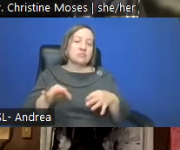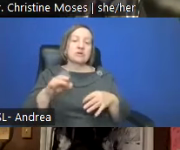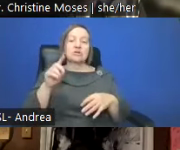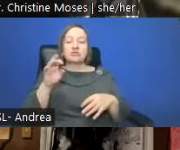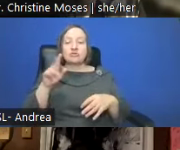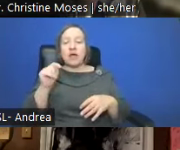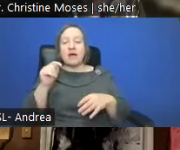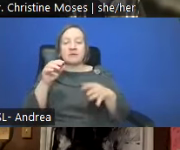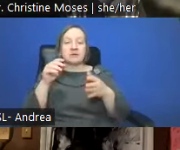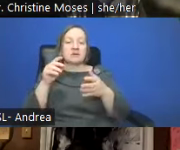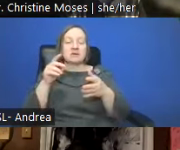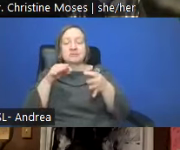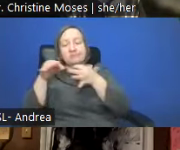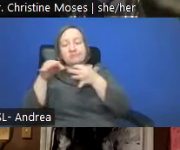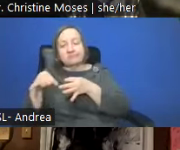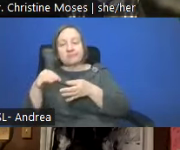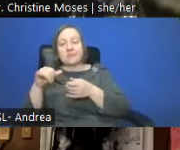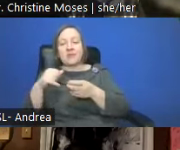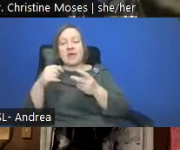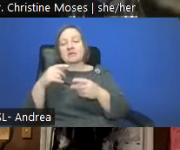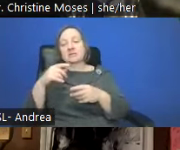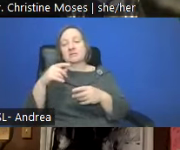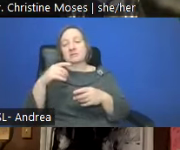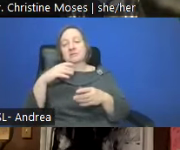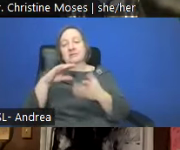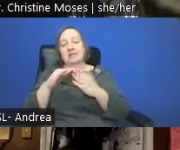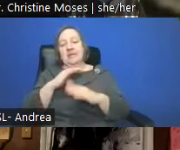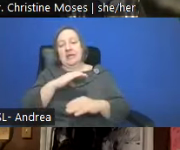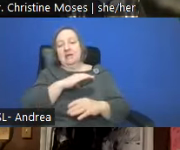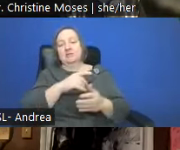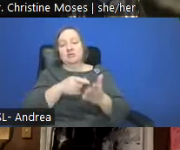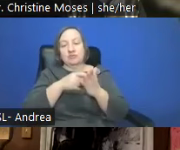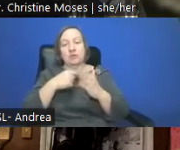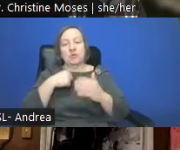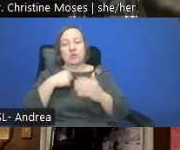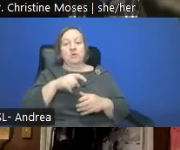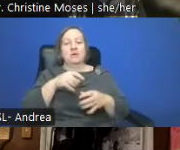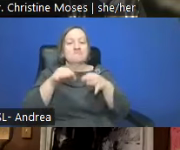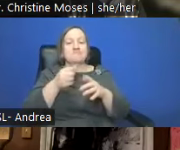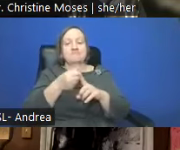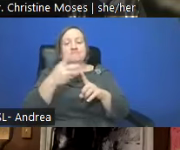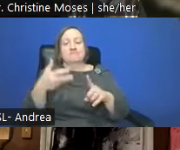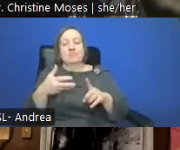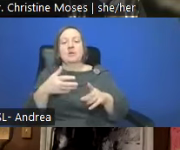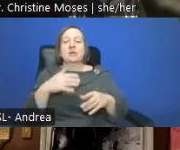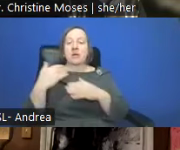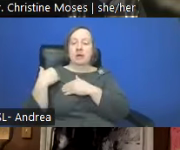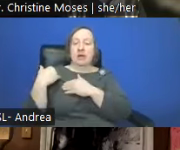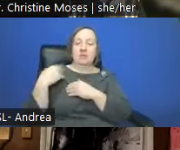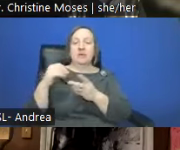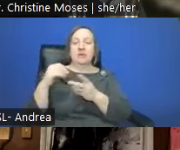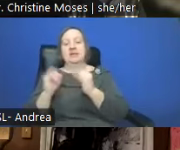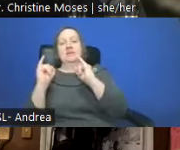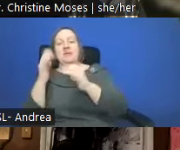of two of the terms council has mandated that the commission define, which are accountability and independent judgment, as we've discussed in previous